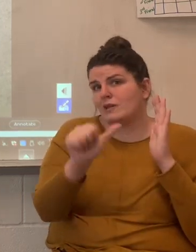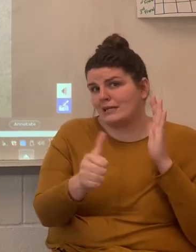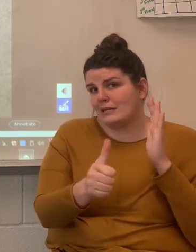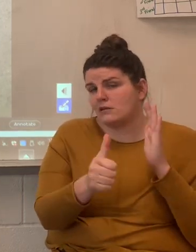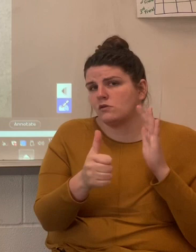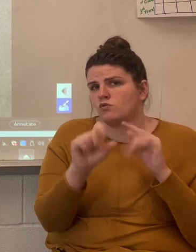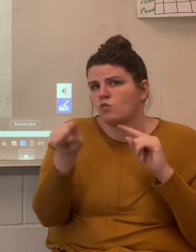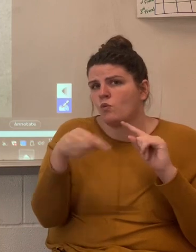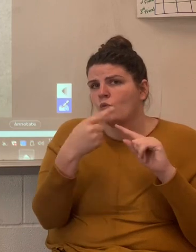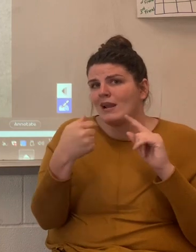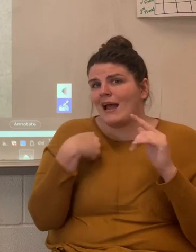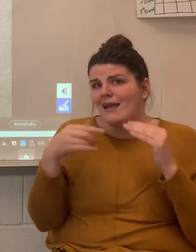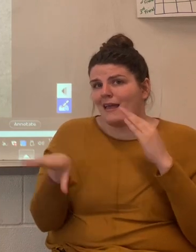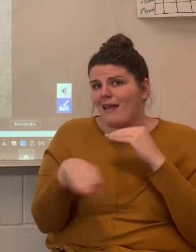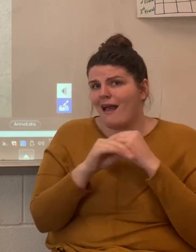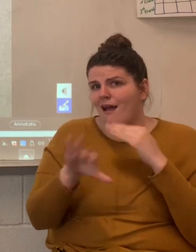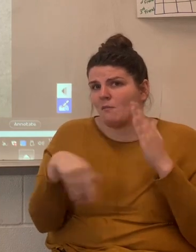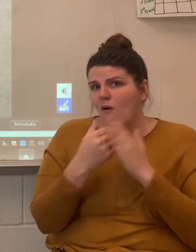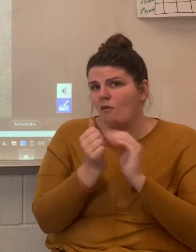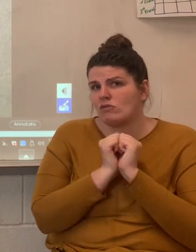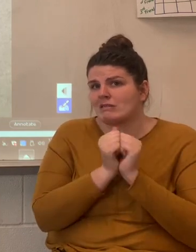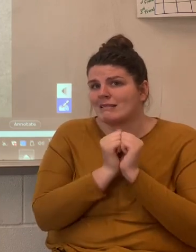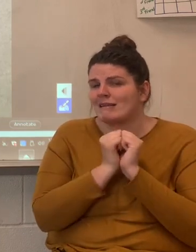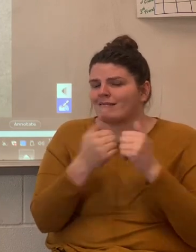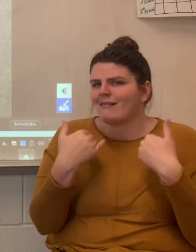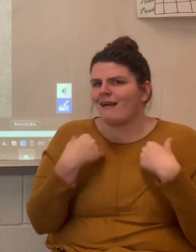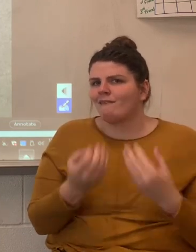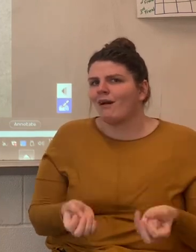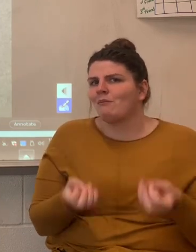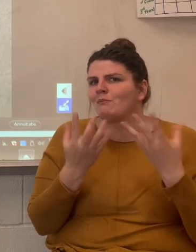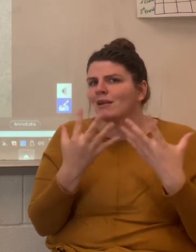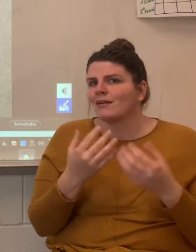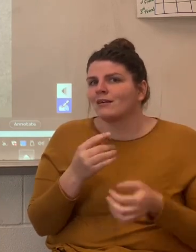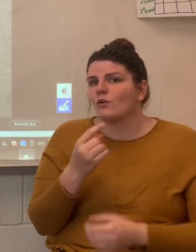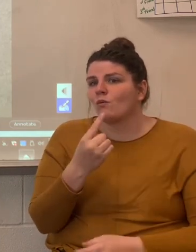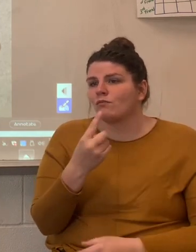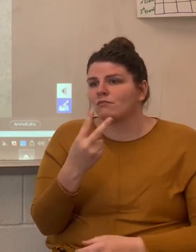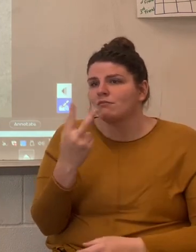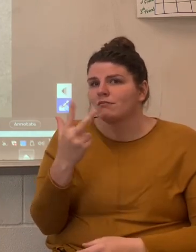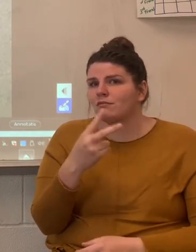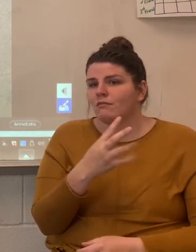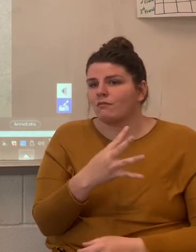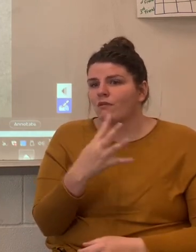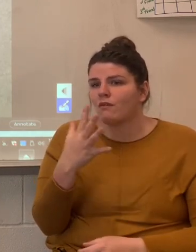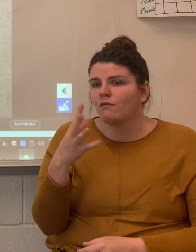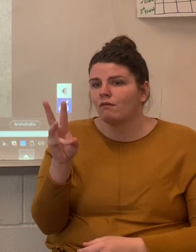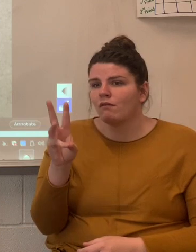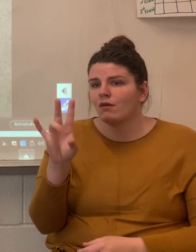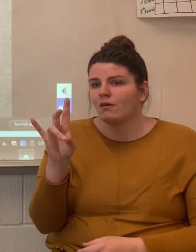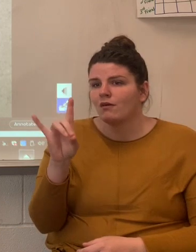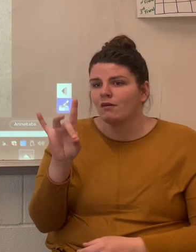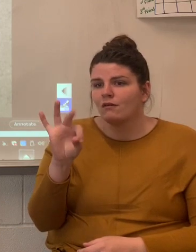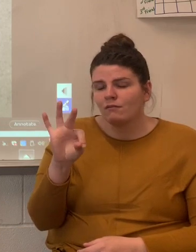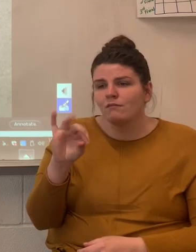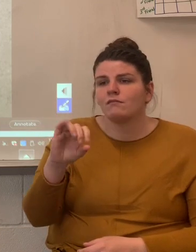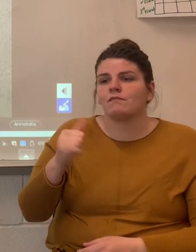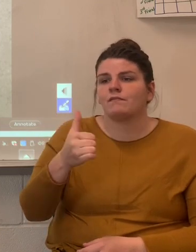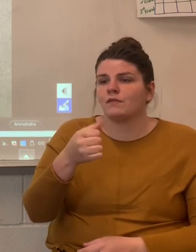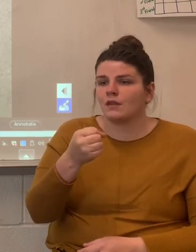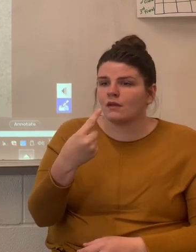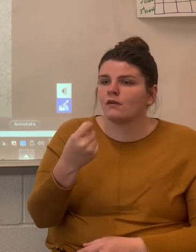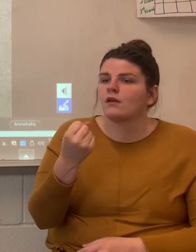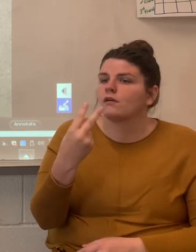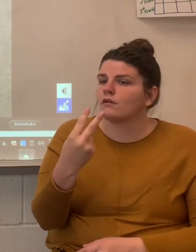add all of those together, I have 1, 2, 3, 4, 5, 6, 7, 8, 9, 10, 11, 12, 13,